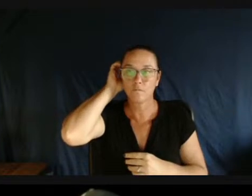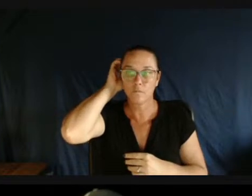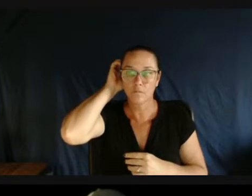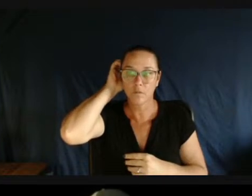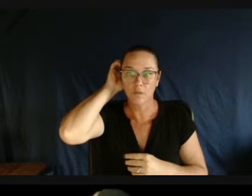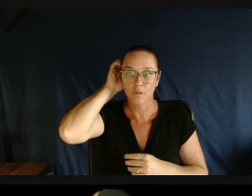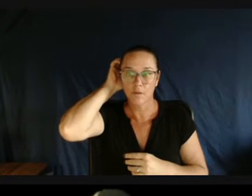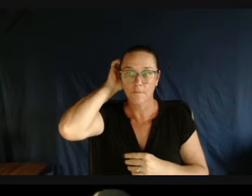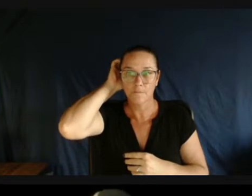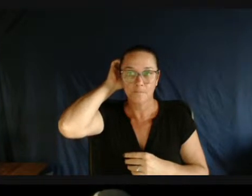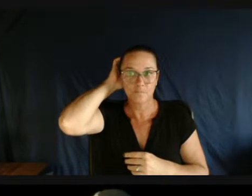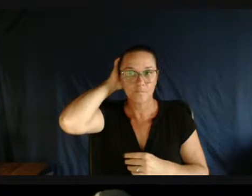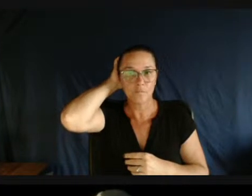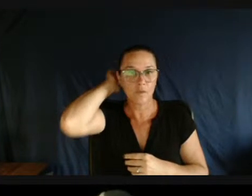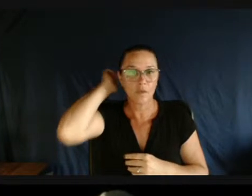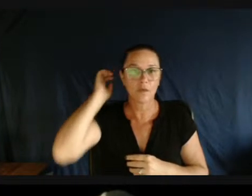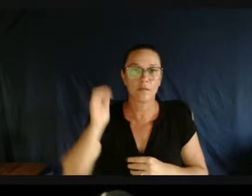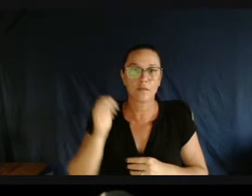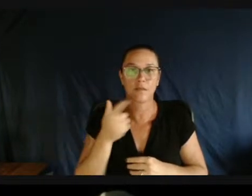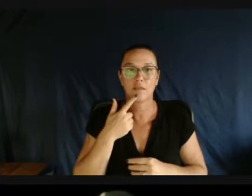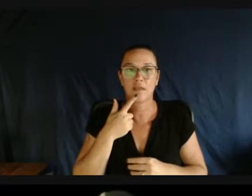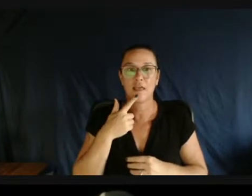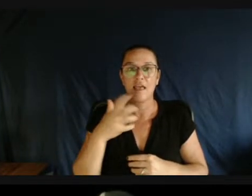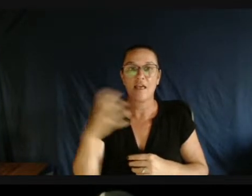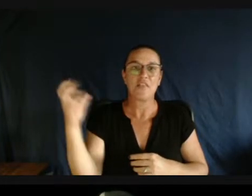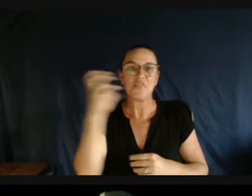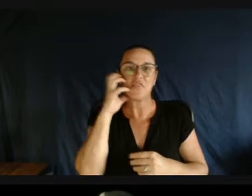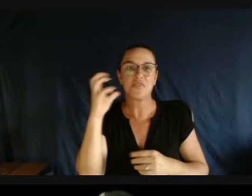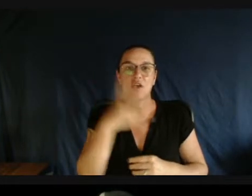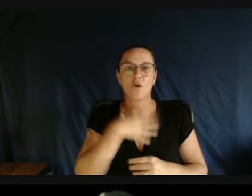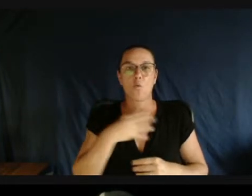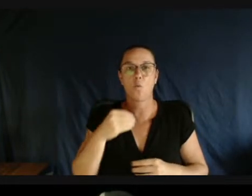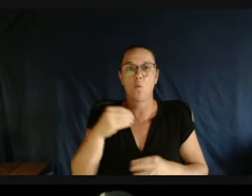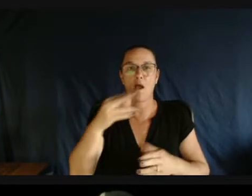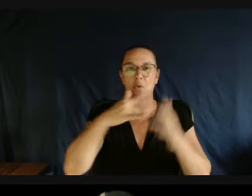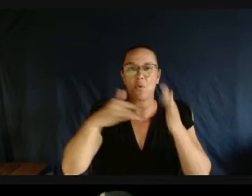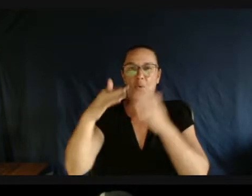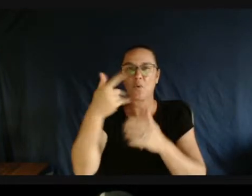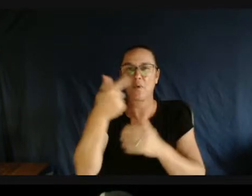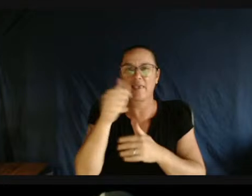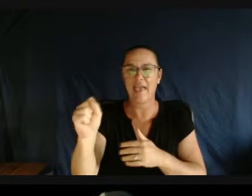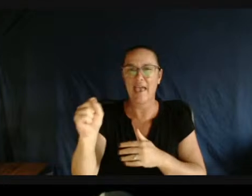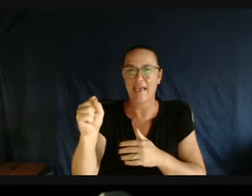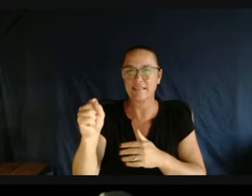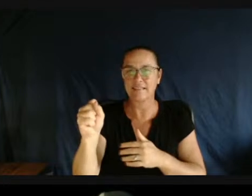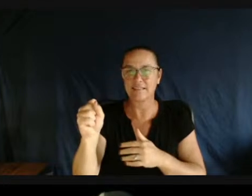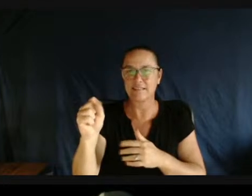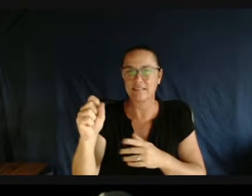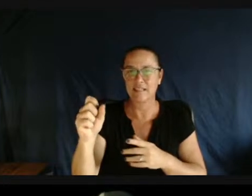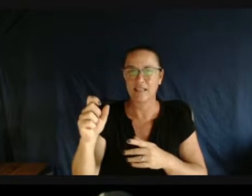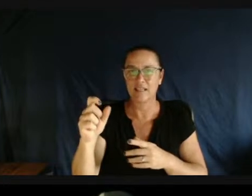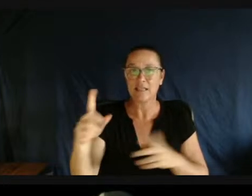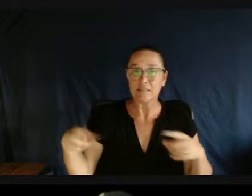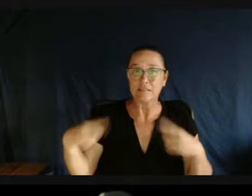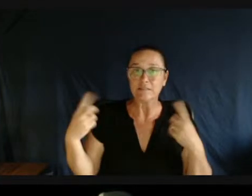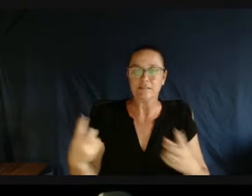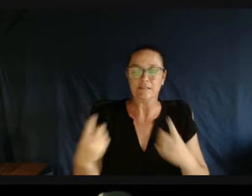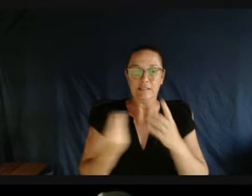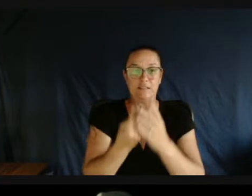So they note, a thick white plume of gas has been present at the vents since fountaining